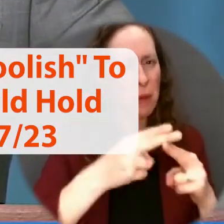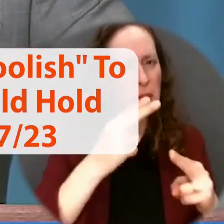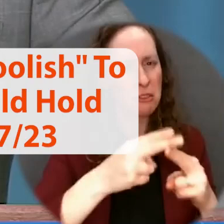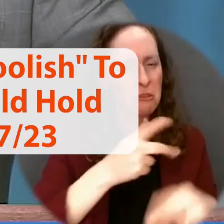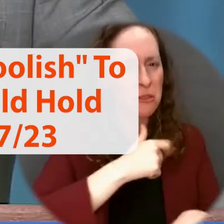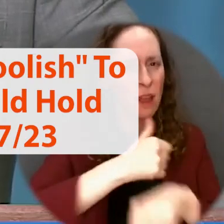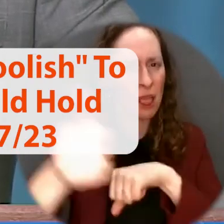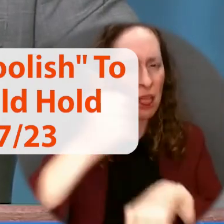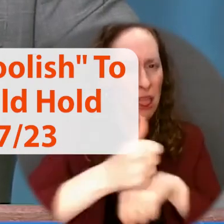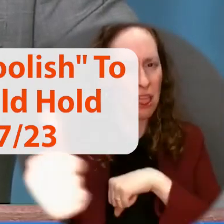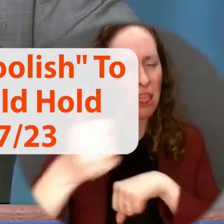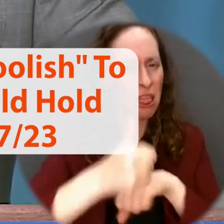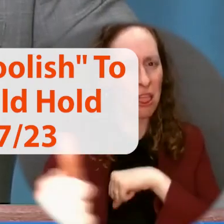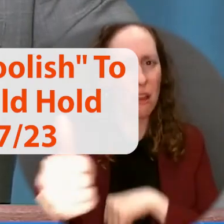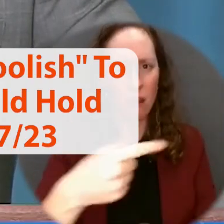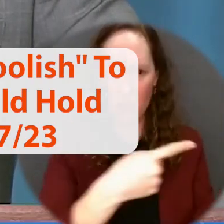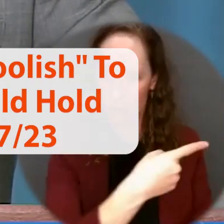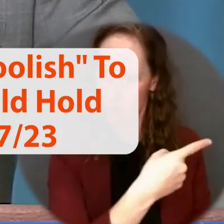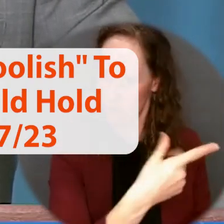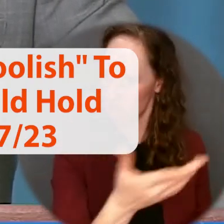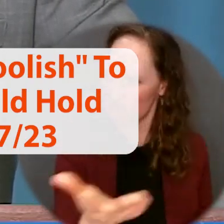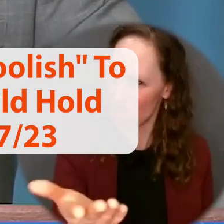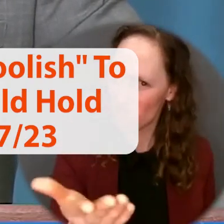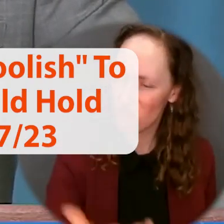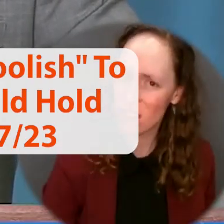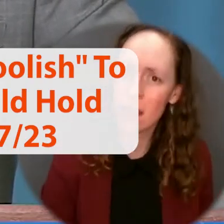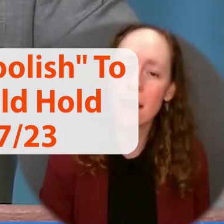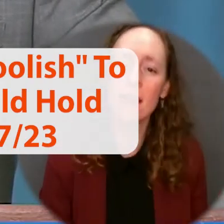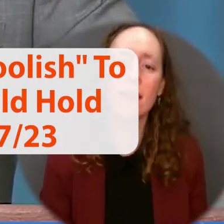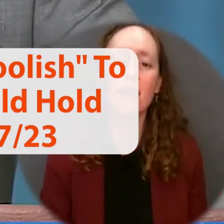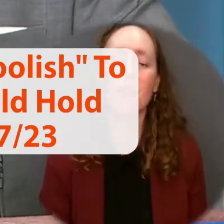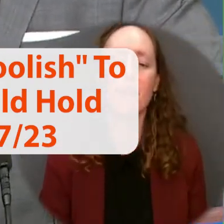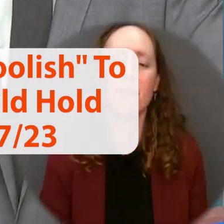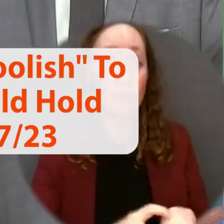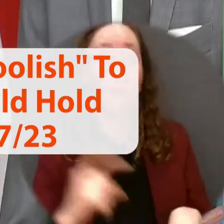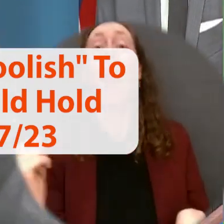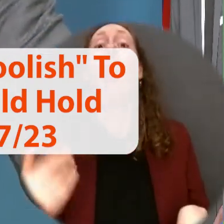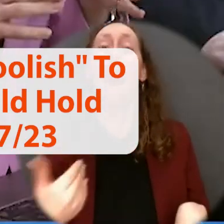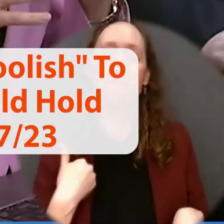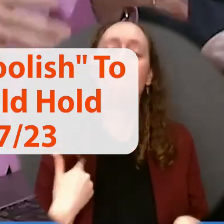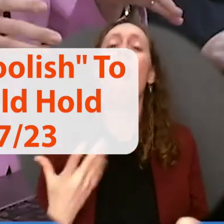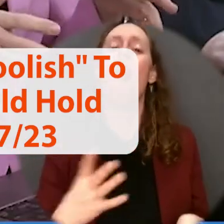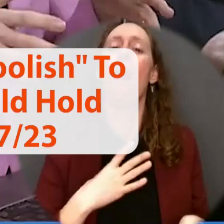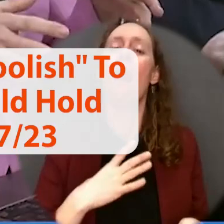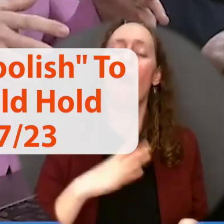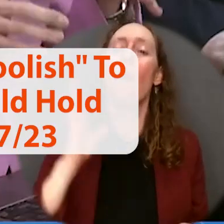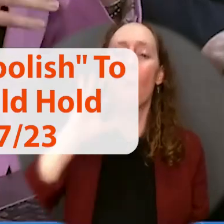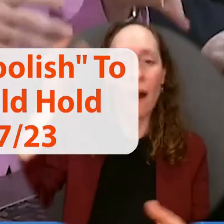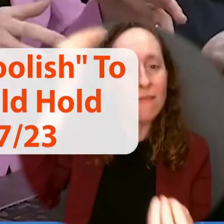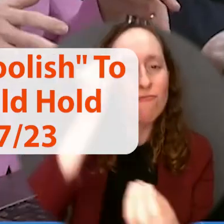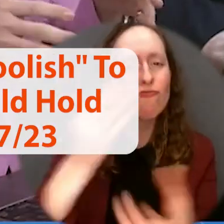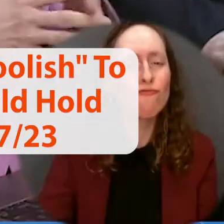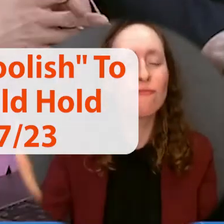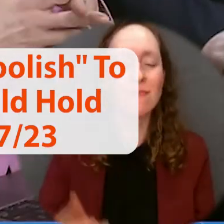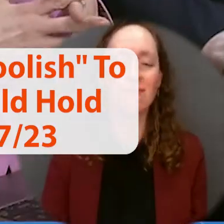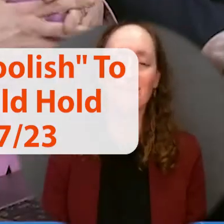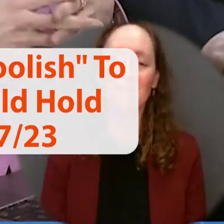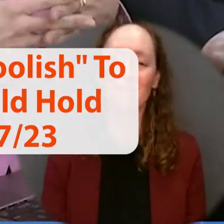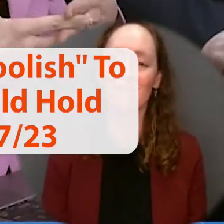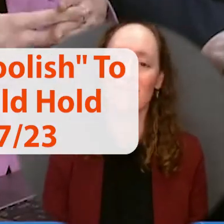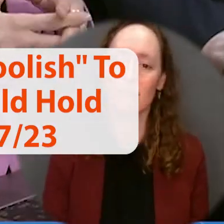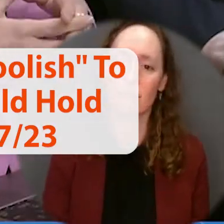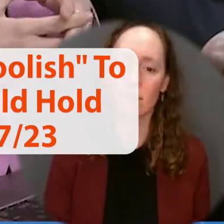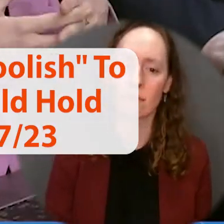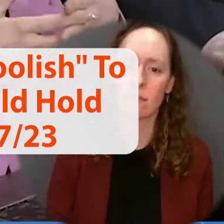process, Jackie. The intelligence community and the rest of the government is still looking at this. Will the president respond to China, though, if